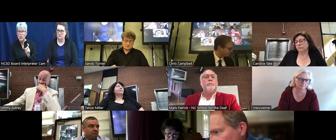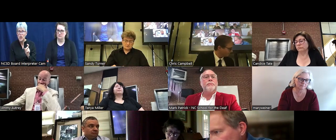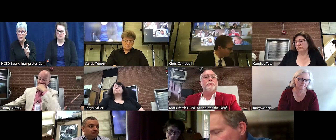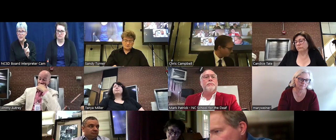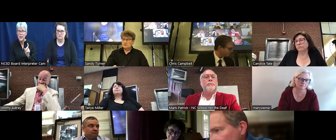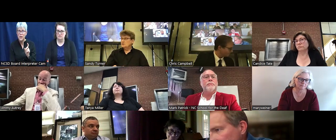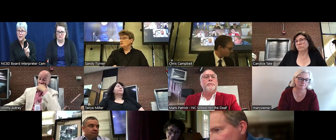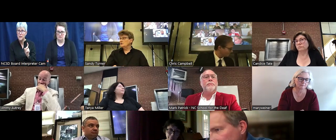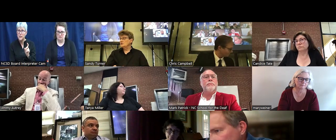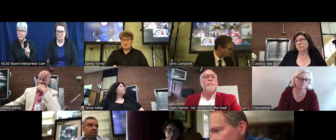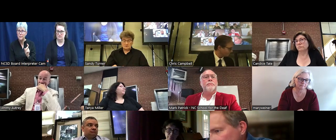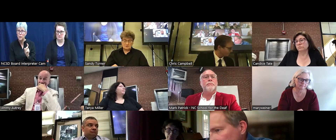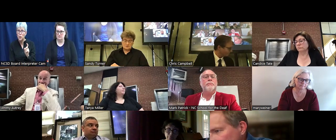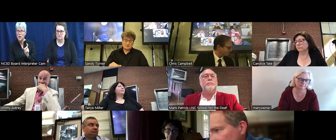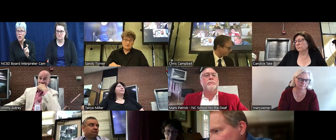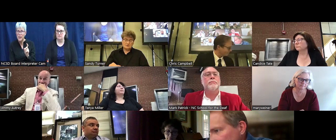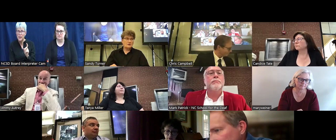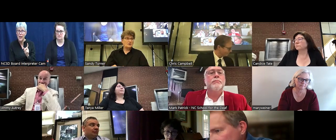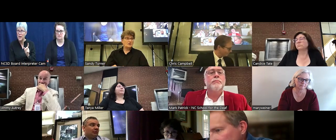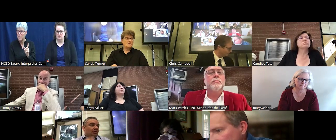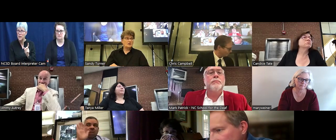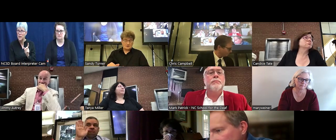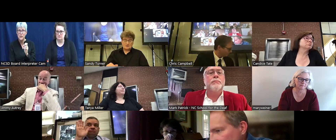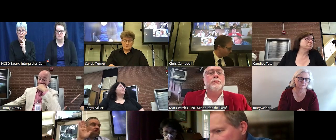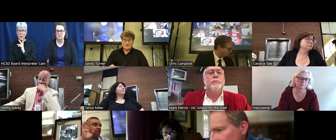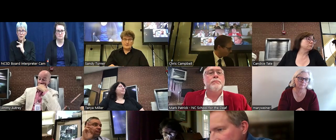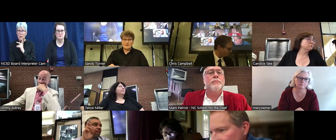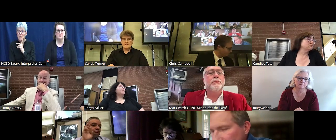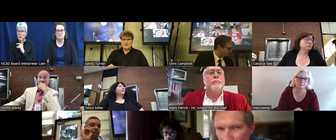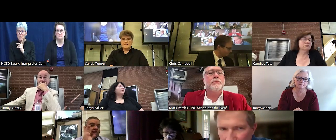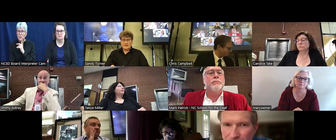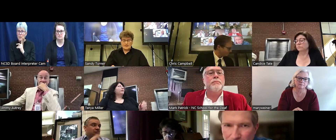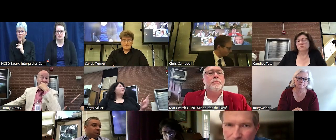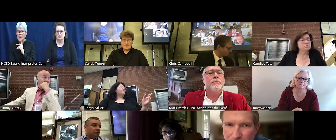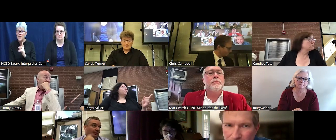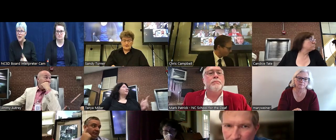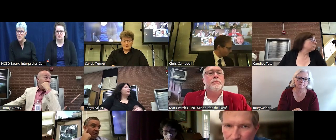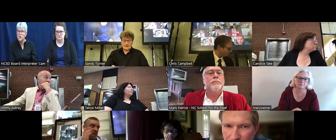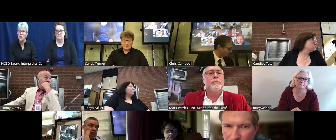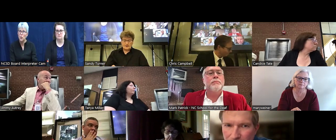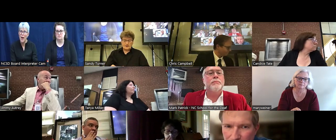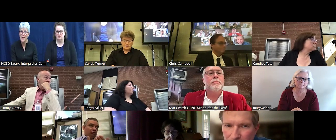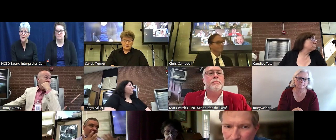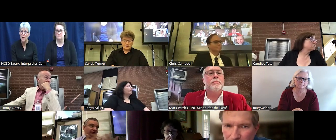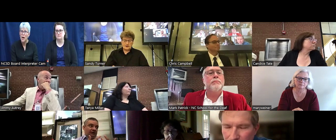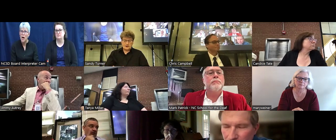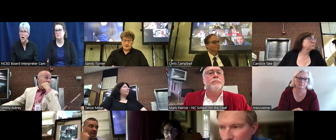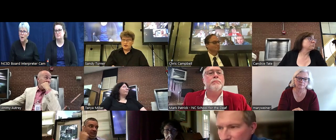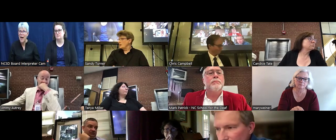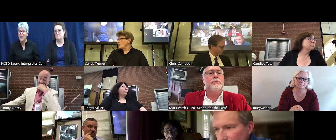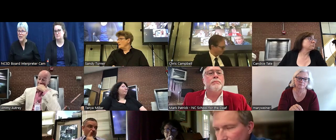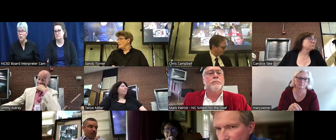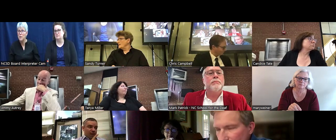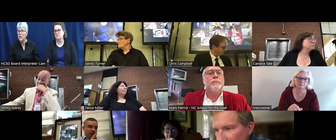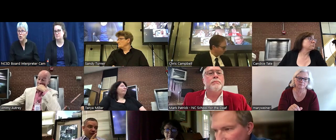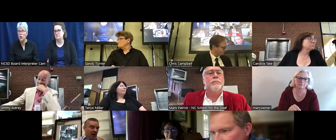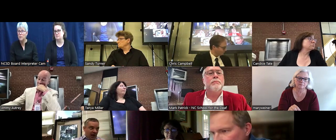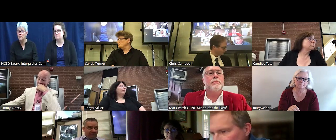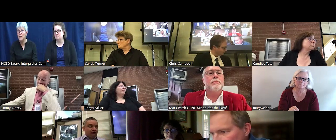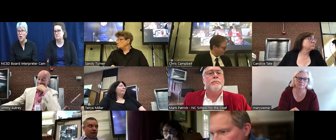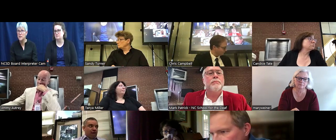Jimmy shaking his head, yes. Ray shaking his head, yes. Yes, this is Ray. I think it would